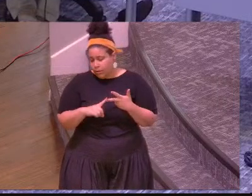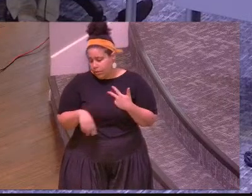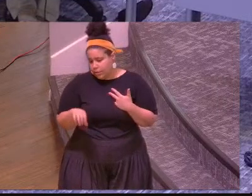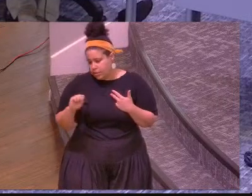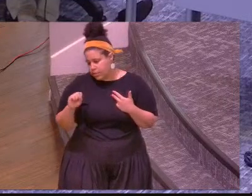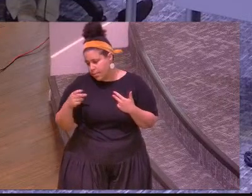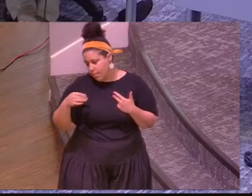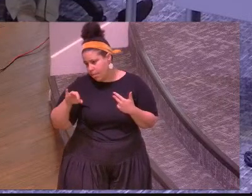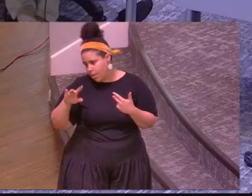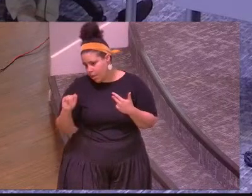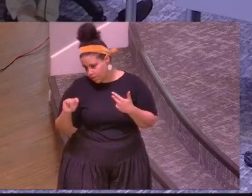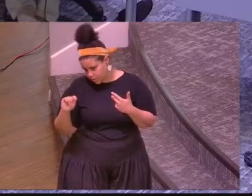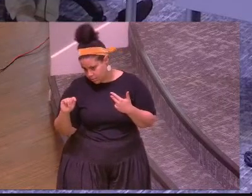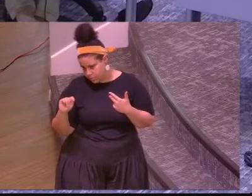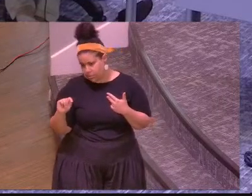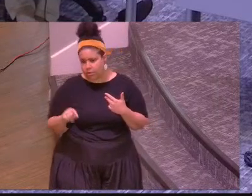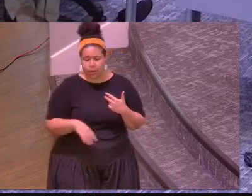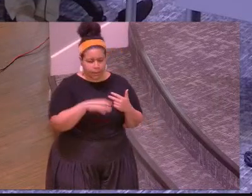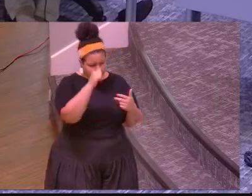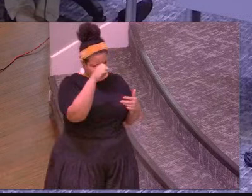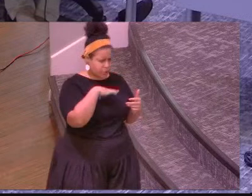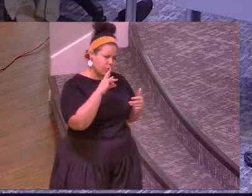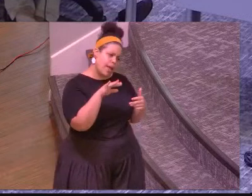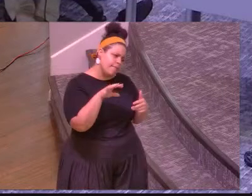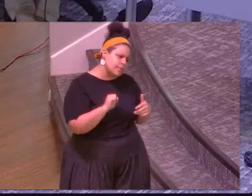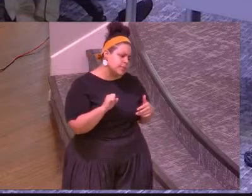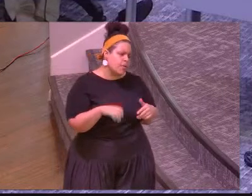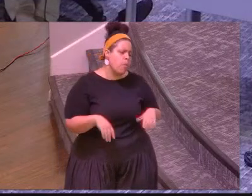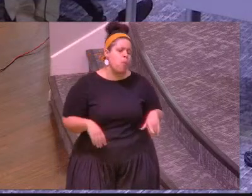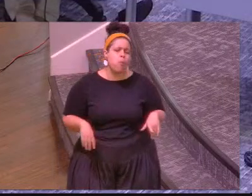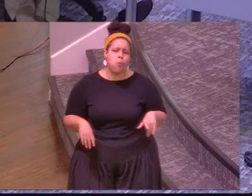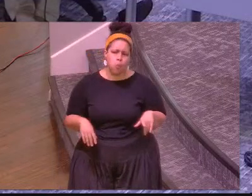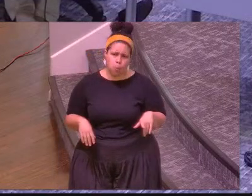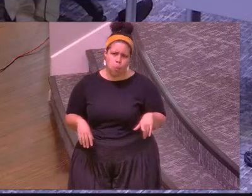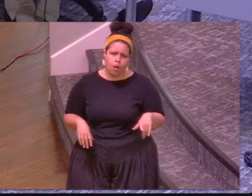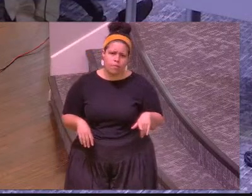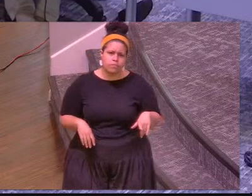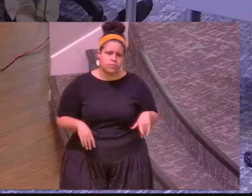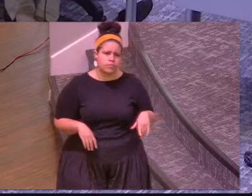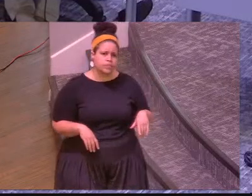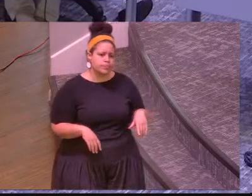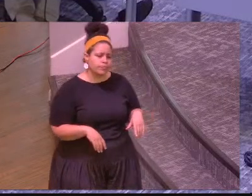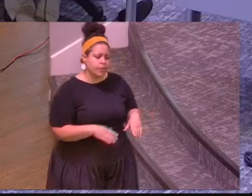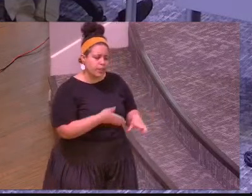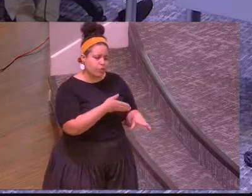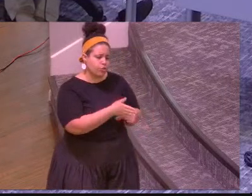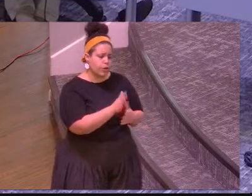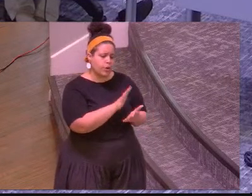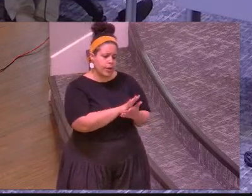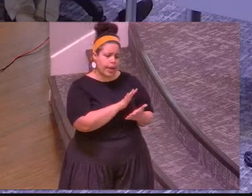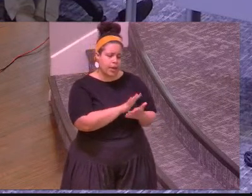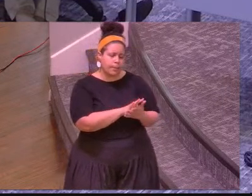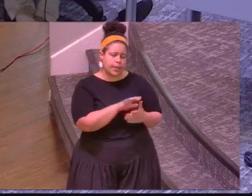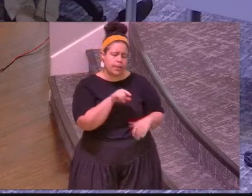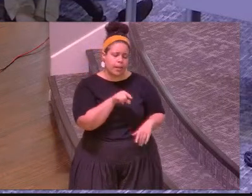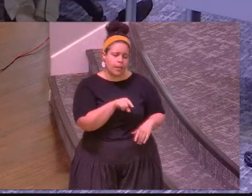Mr. Davis? Yeah, this one is for the Career Academy, and I know that